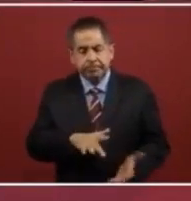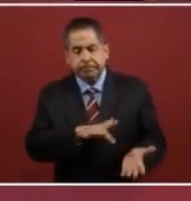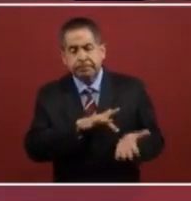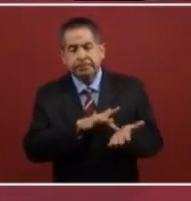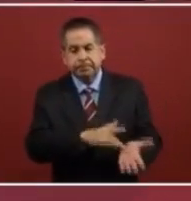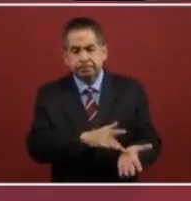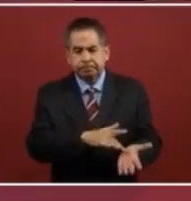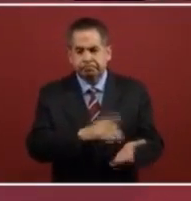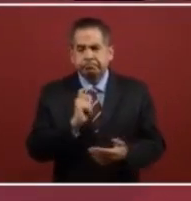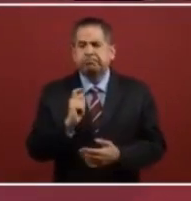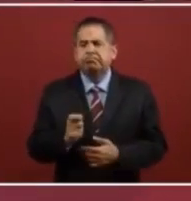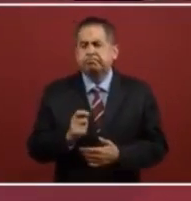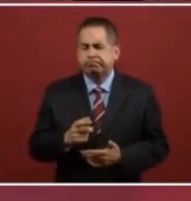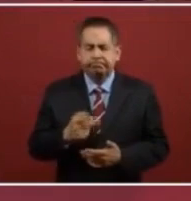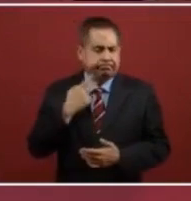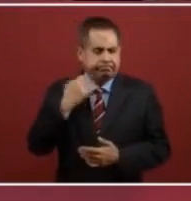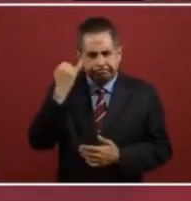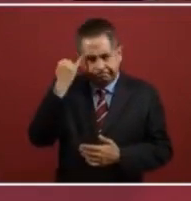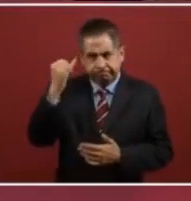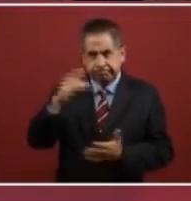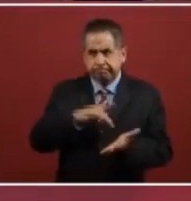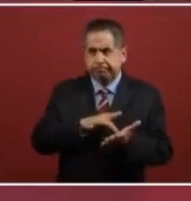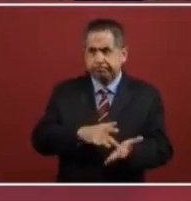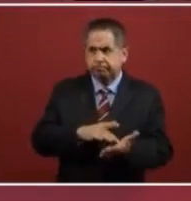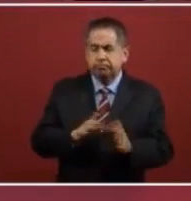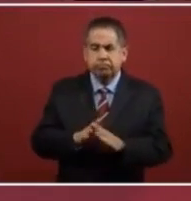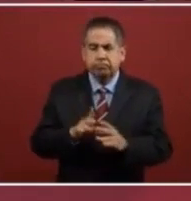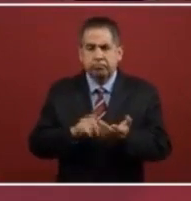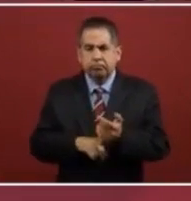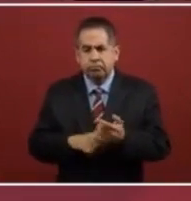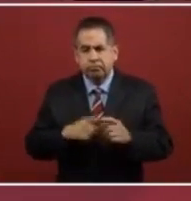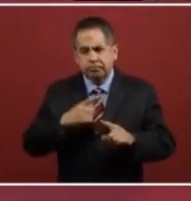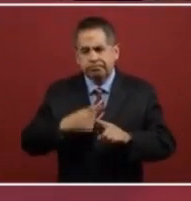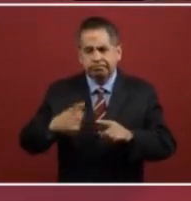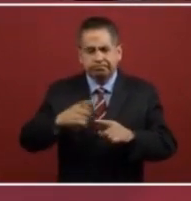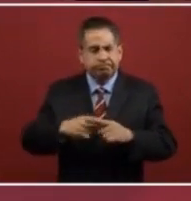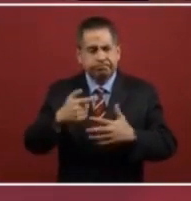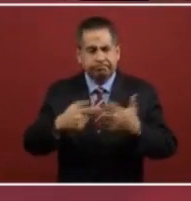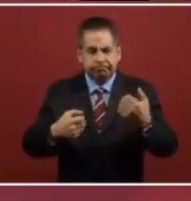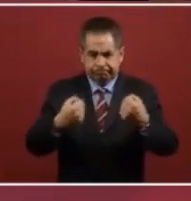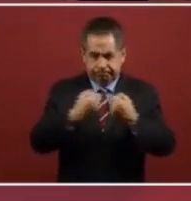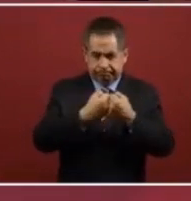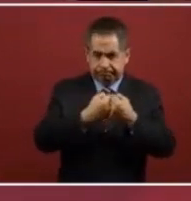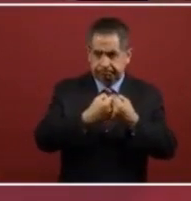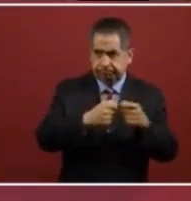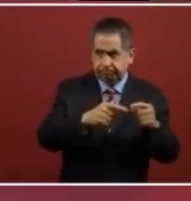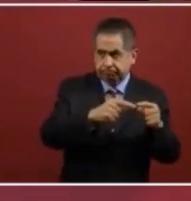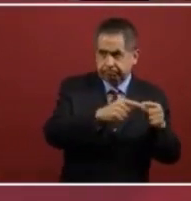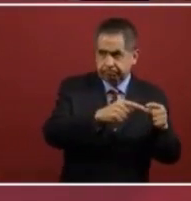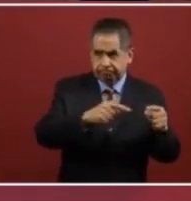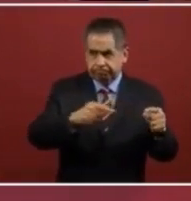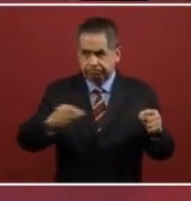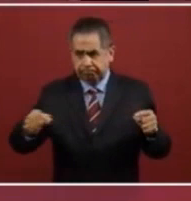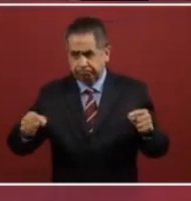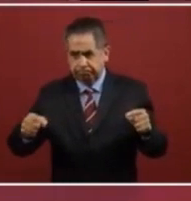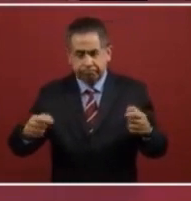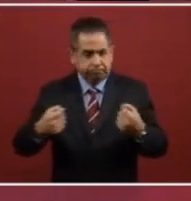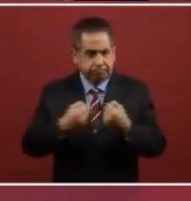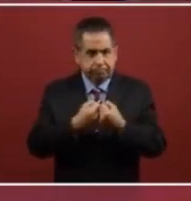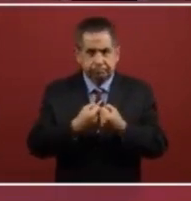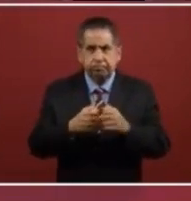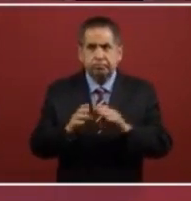So he says there's some kind of a toda la policy franja to fronteriza, to que incluye